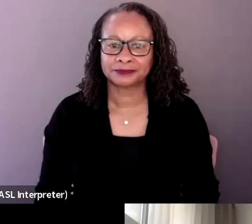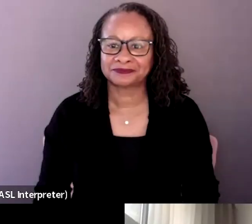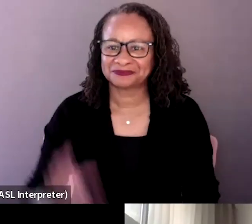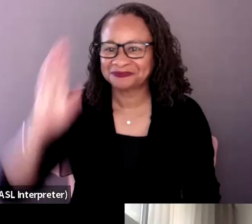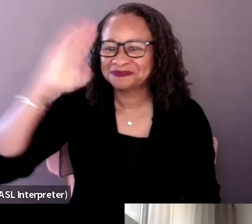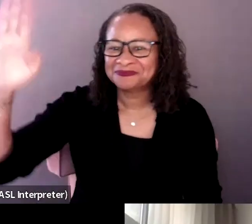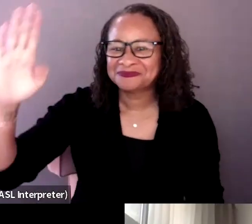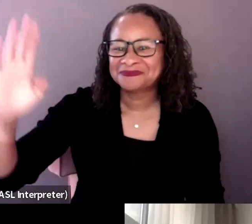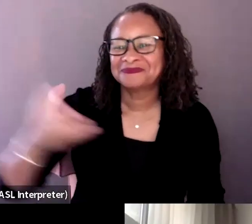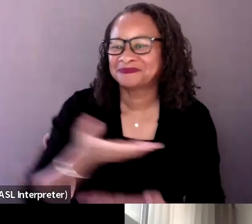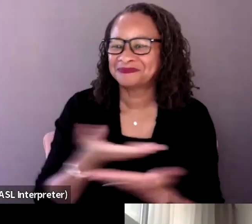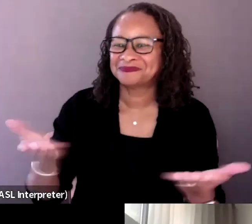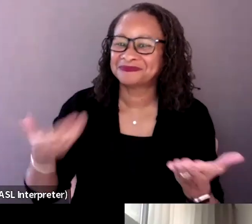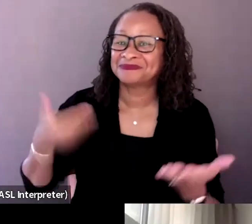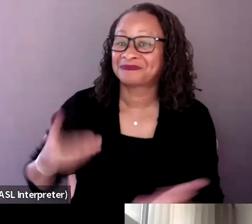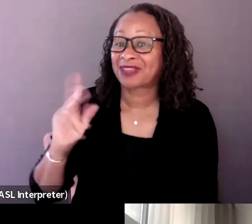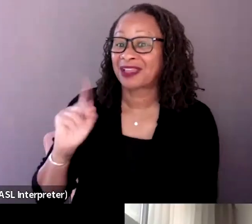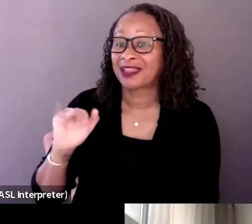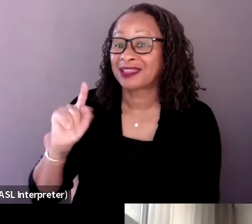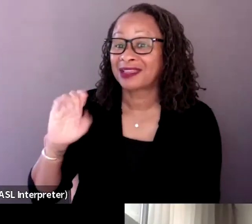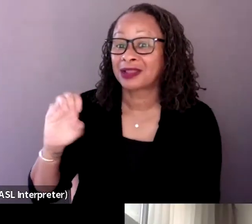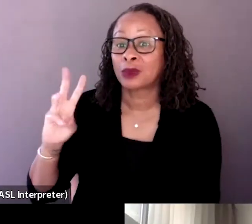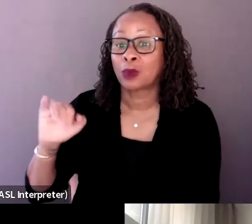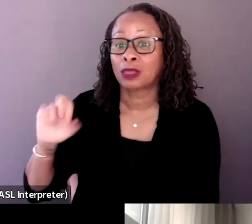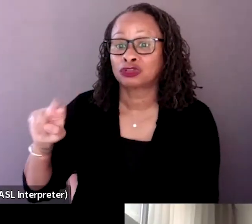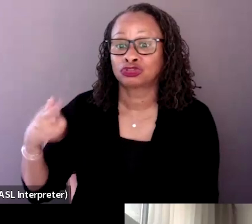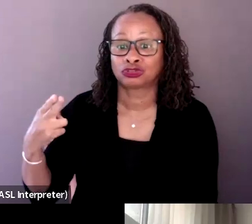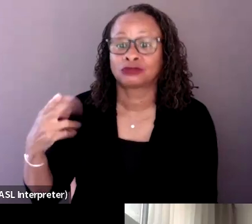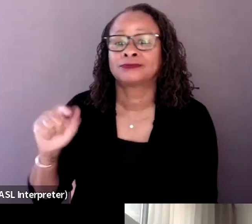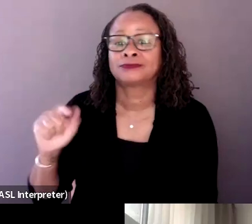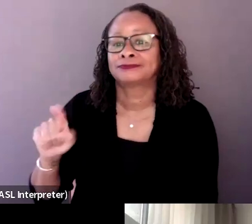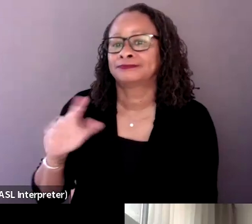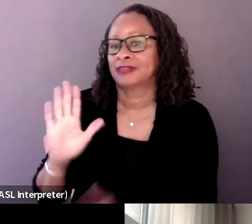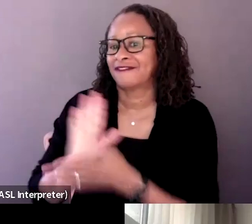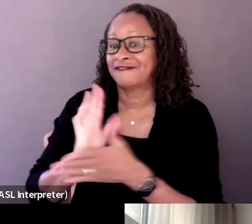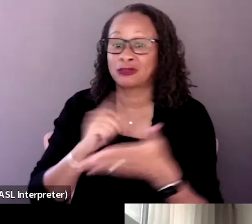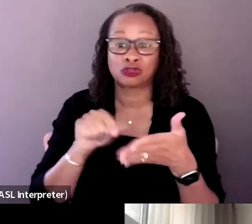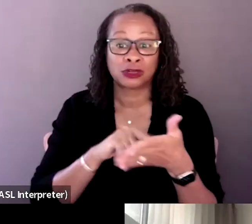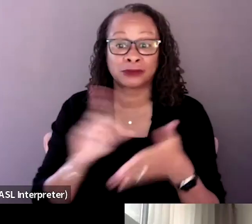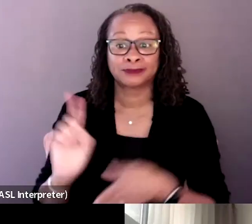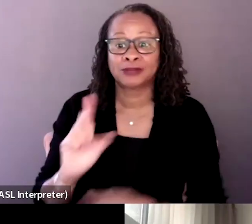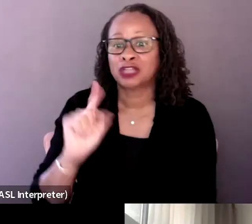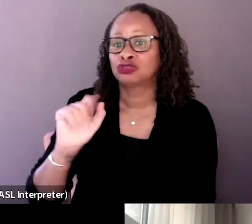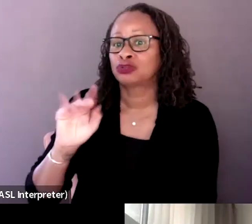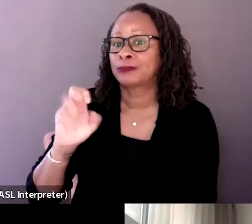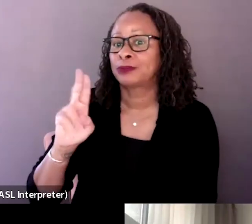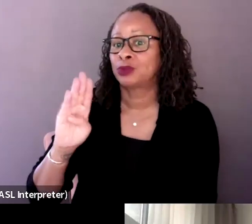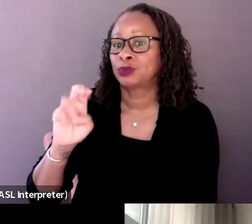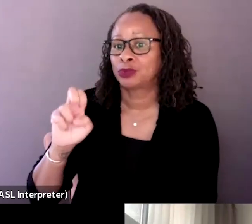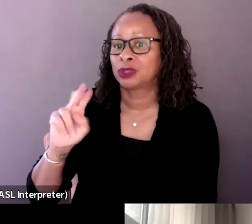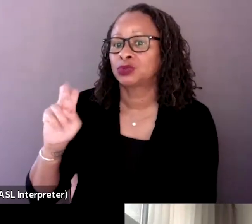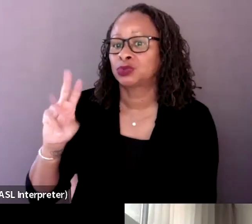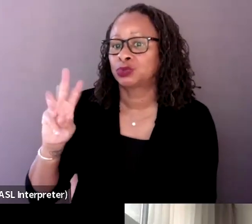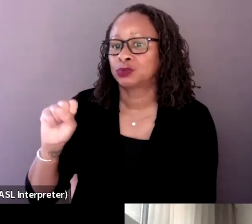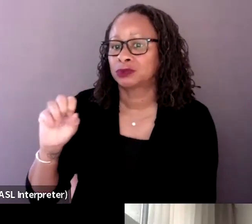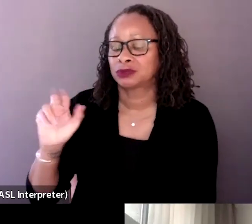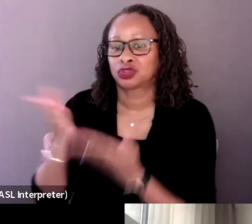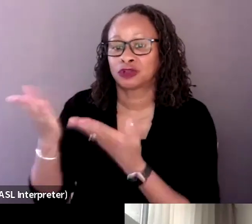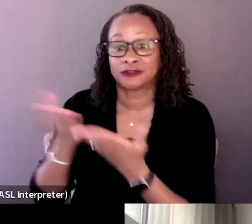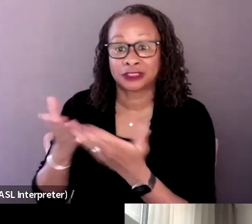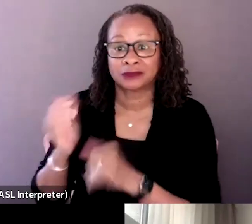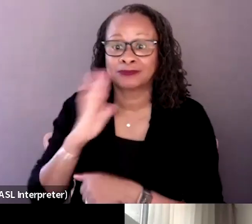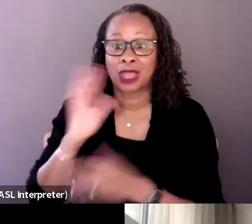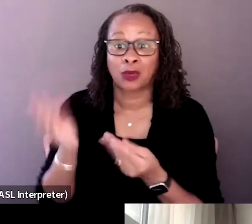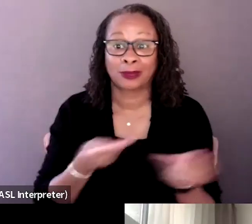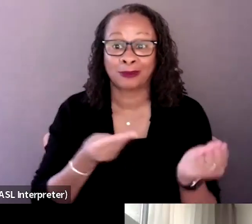Hello, everyone. My name is Katie Walsh. I am a film critic at the Tribune News Service, and I will be